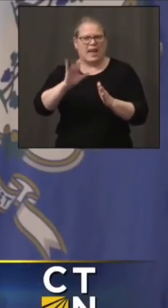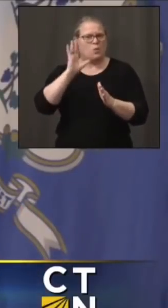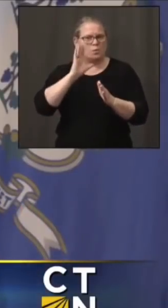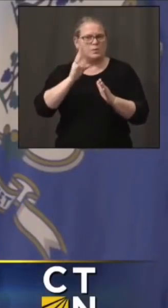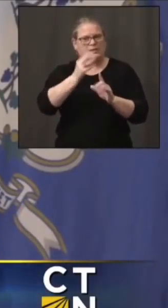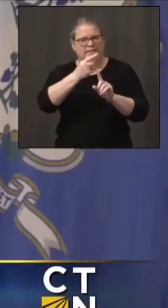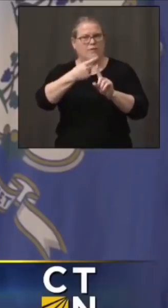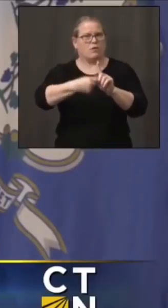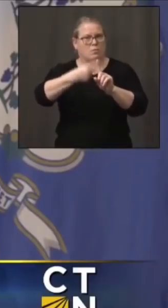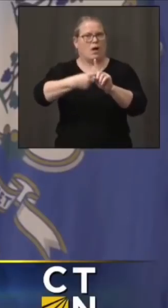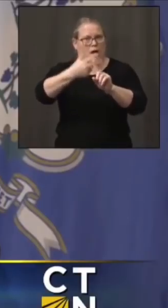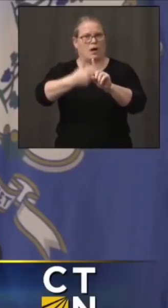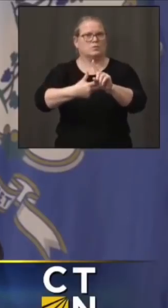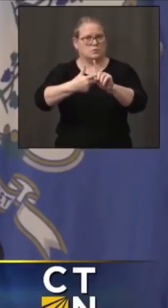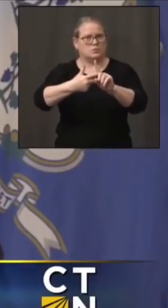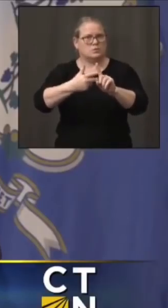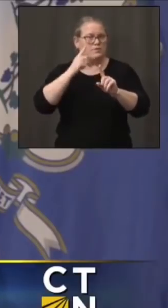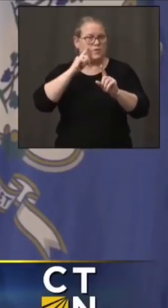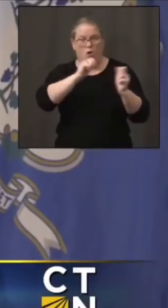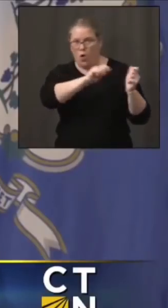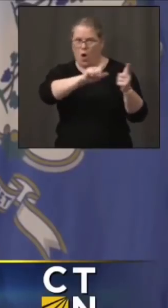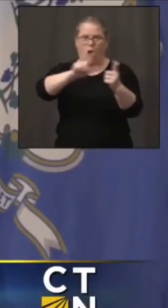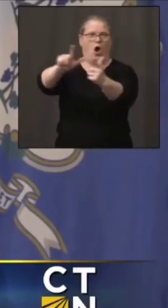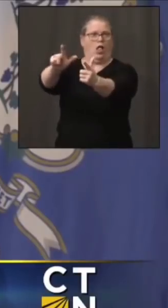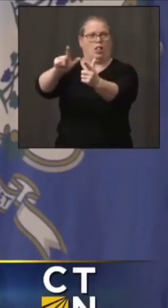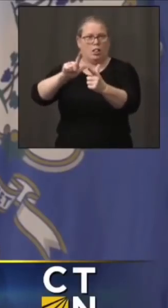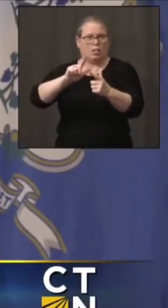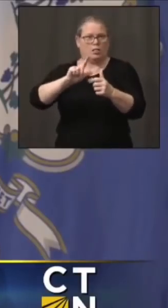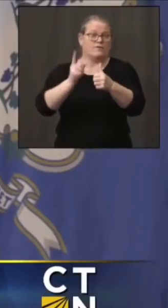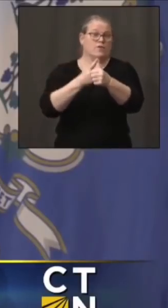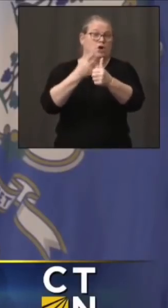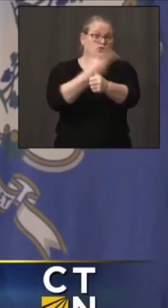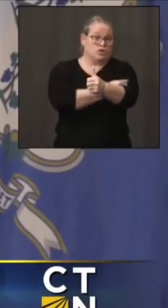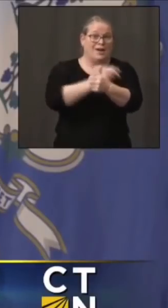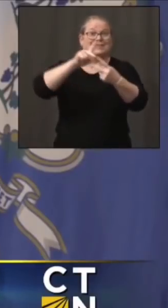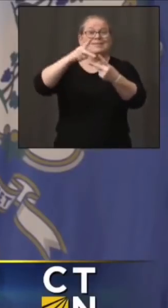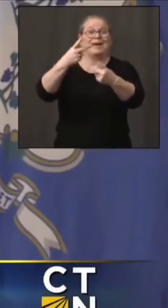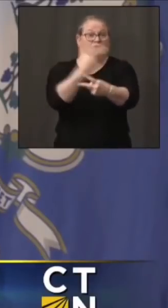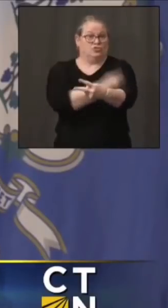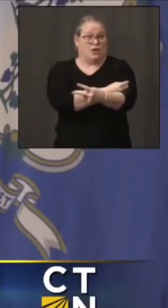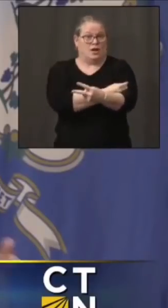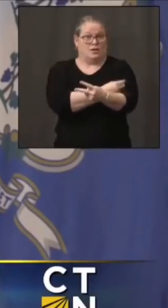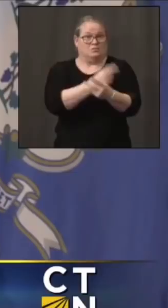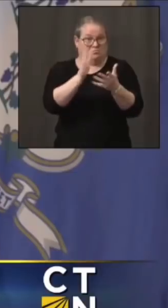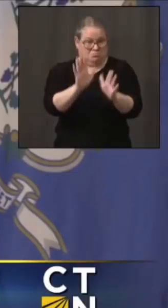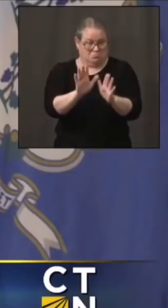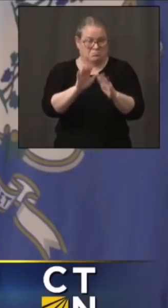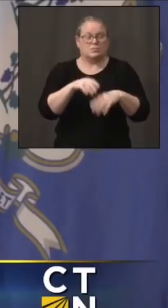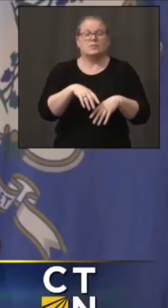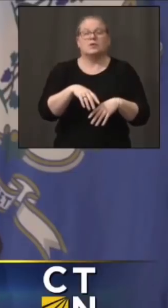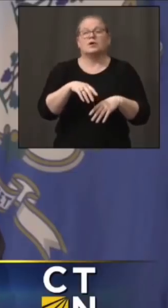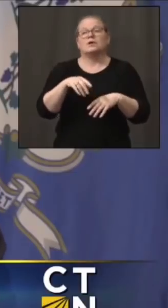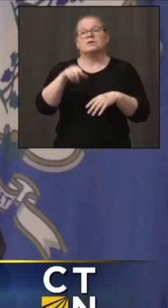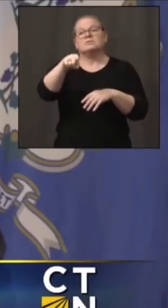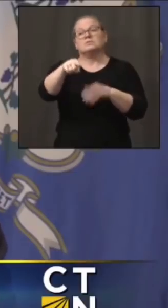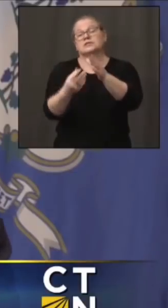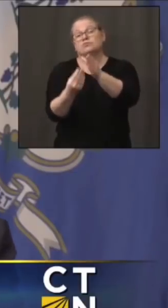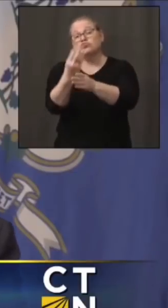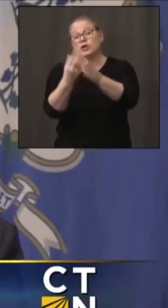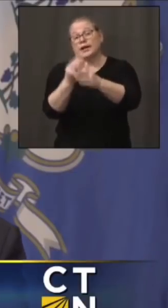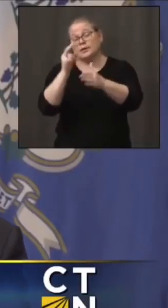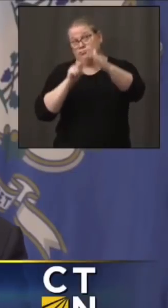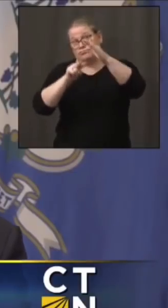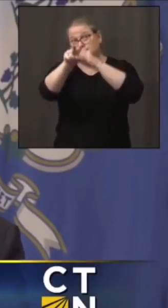of getting all of them with their first and second dose. More broadly than that, I think this spring you'll see probably as they look